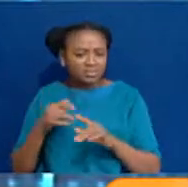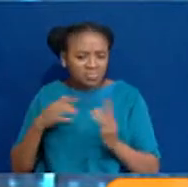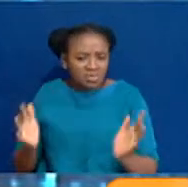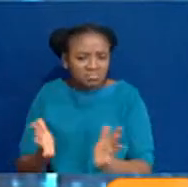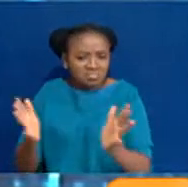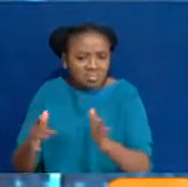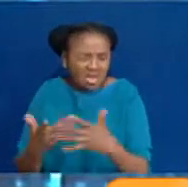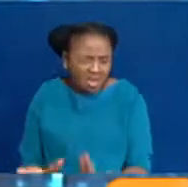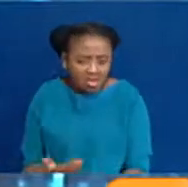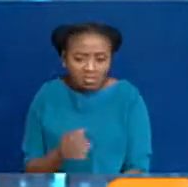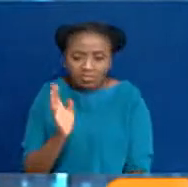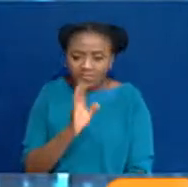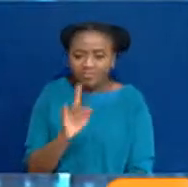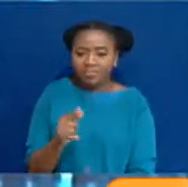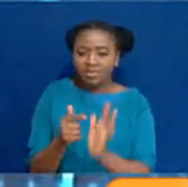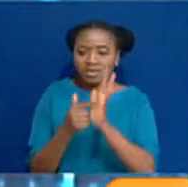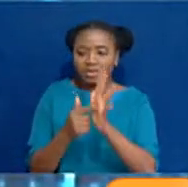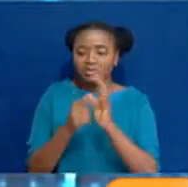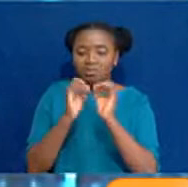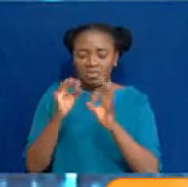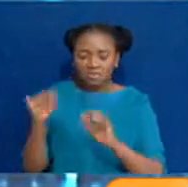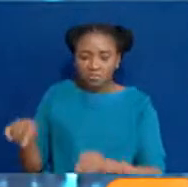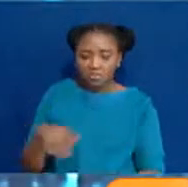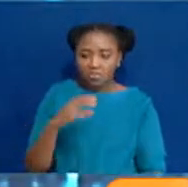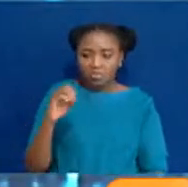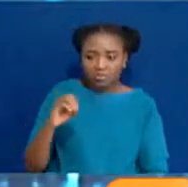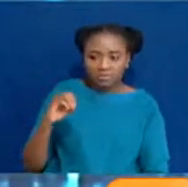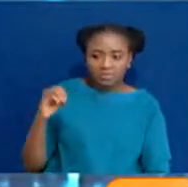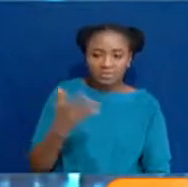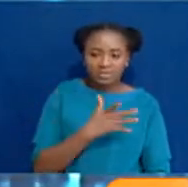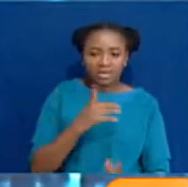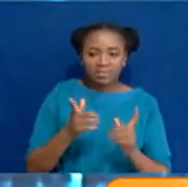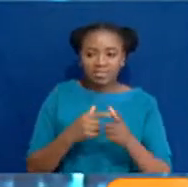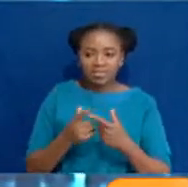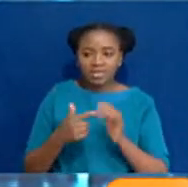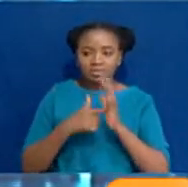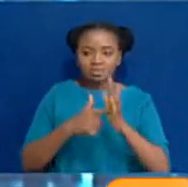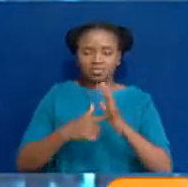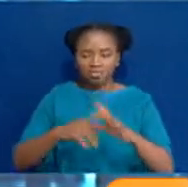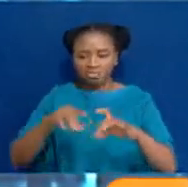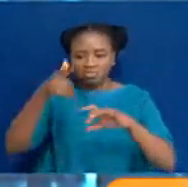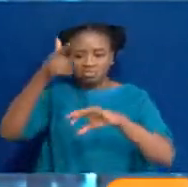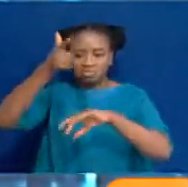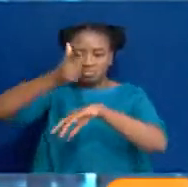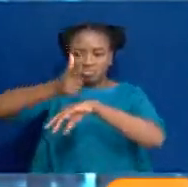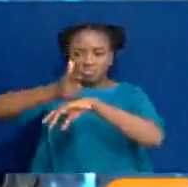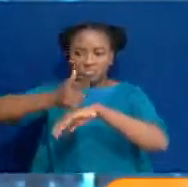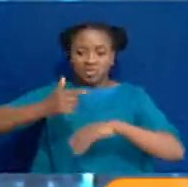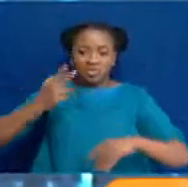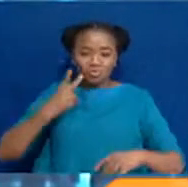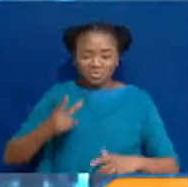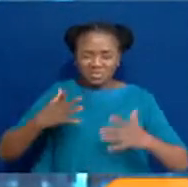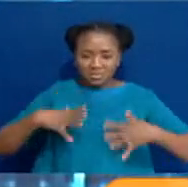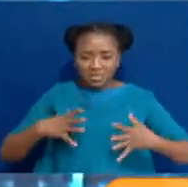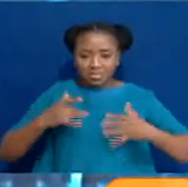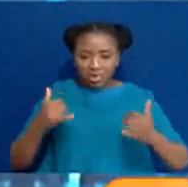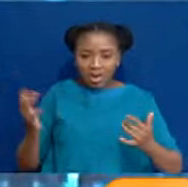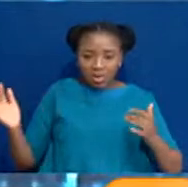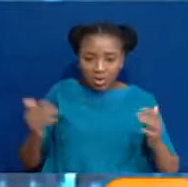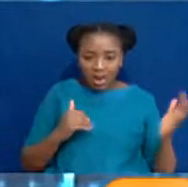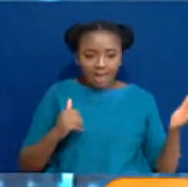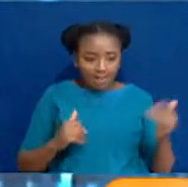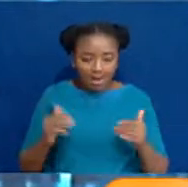No, mobilizing people. When you go, for example, to the slums and you position your cameras and state, now people are coming out